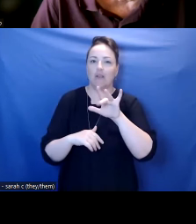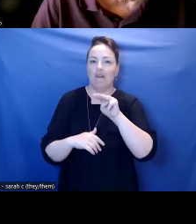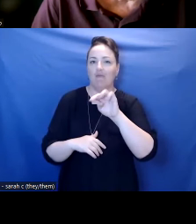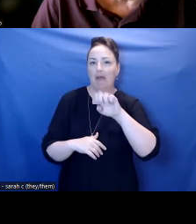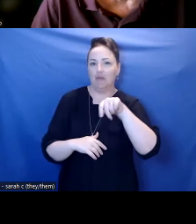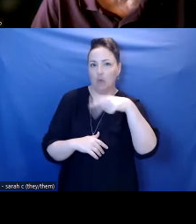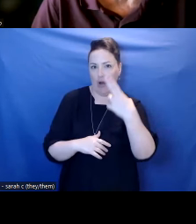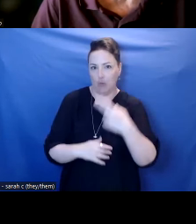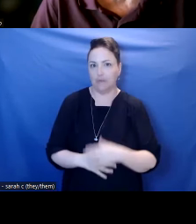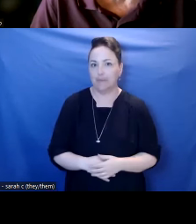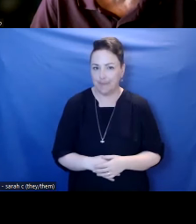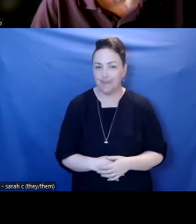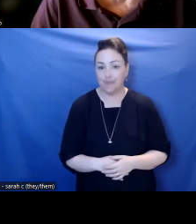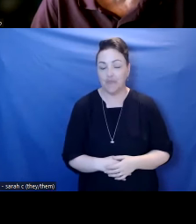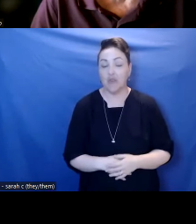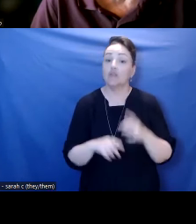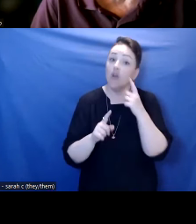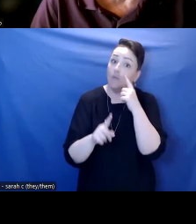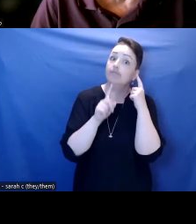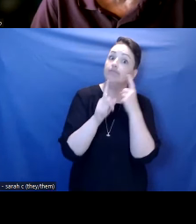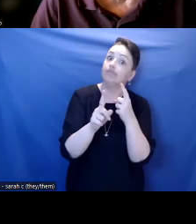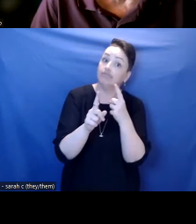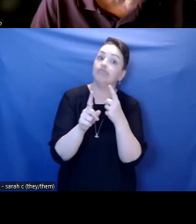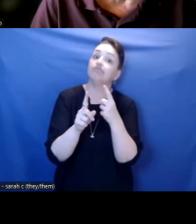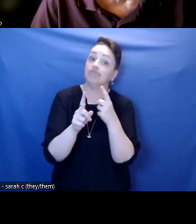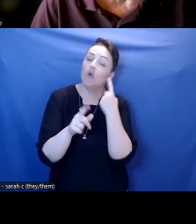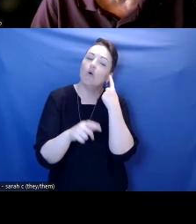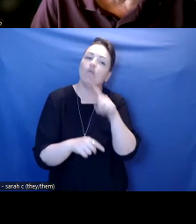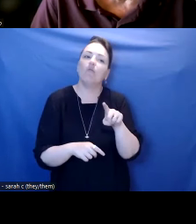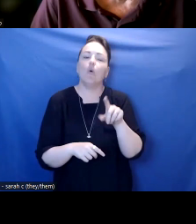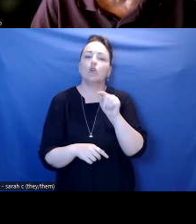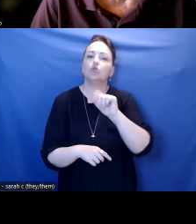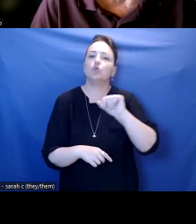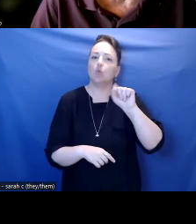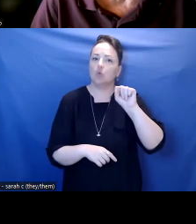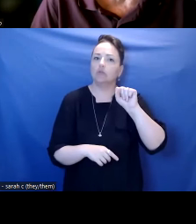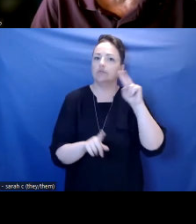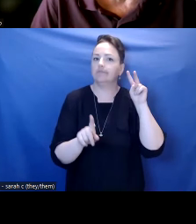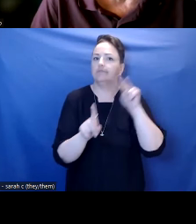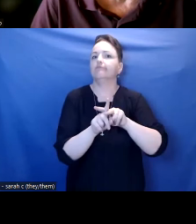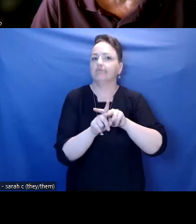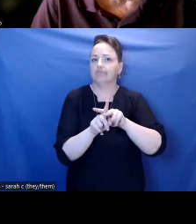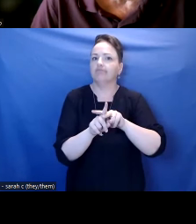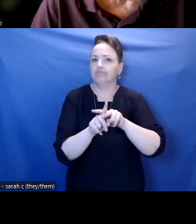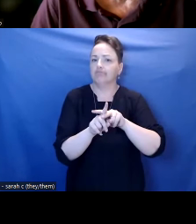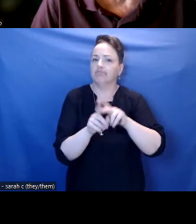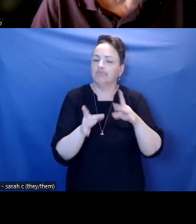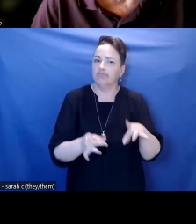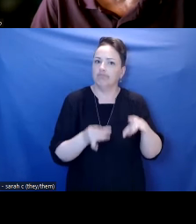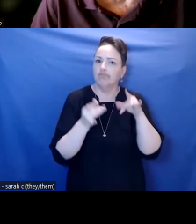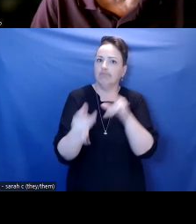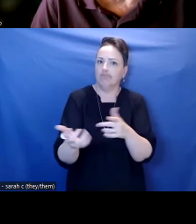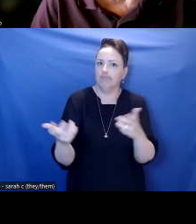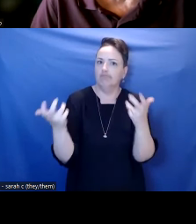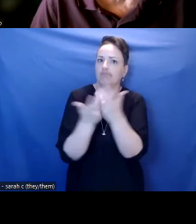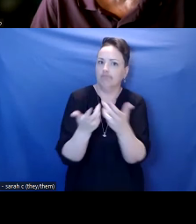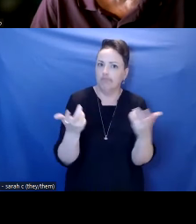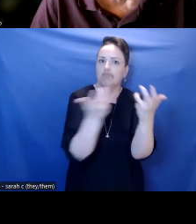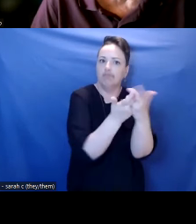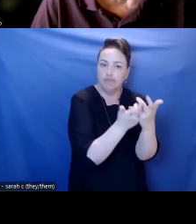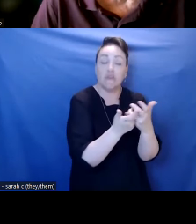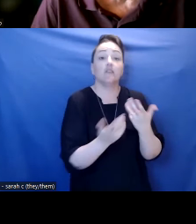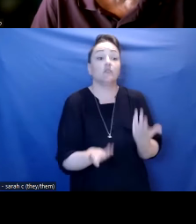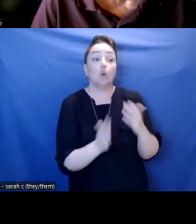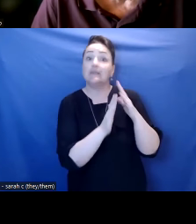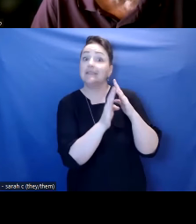So that's how we want to use the tool strategically. We want to help cities not only find opportunity sites, but figure out how we